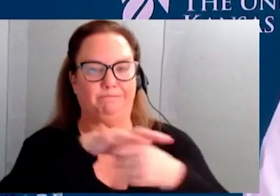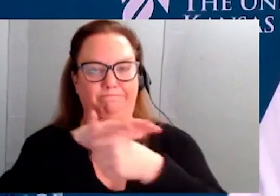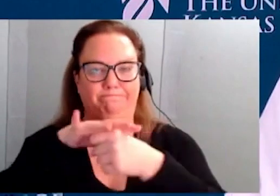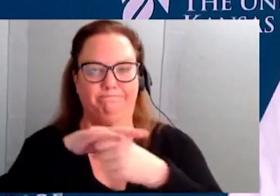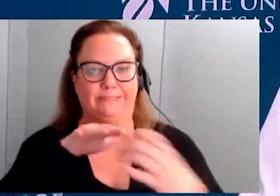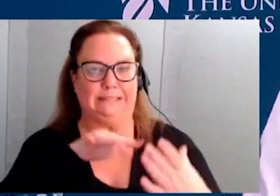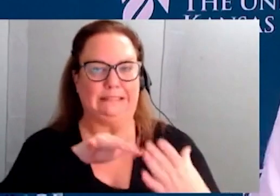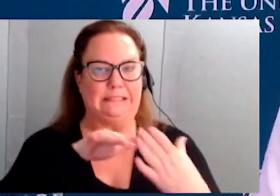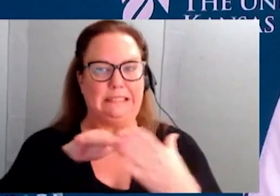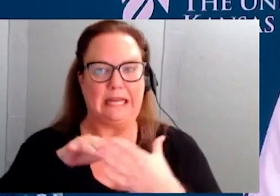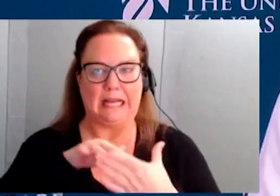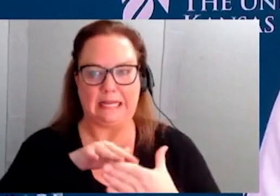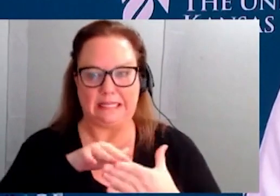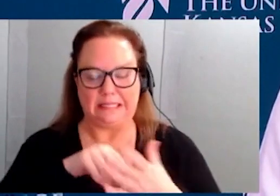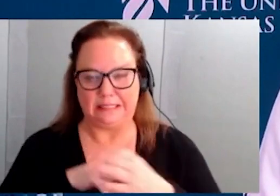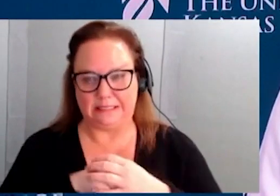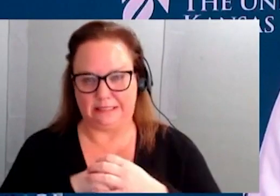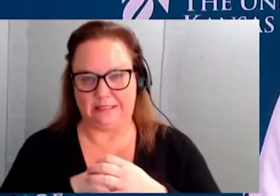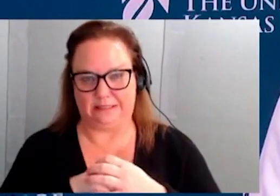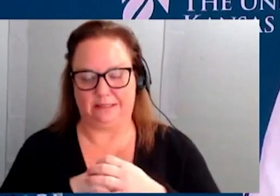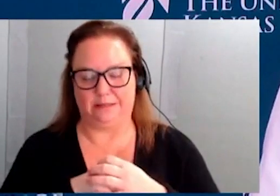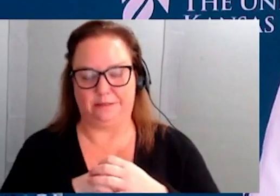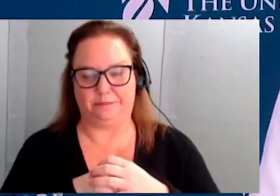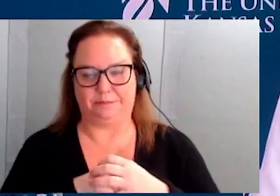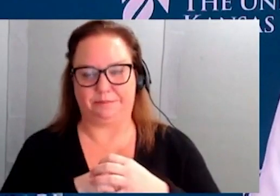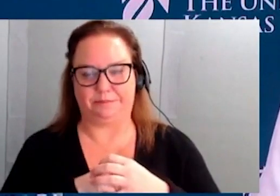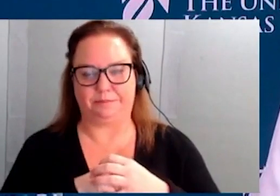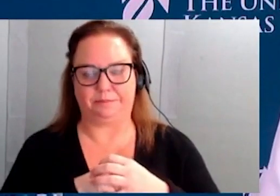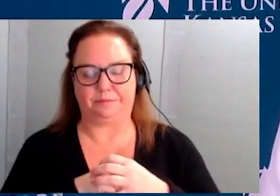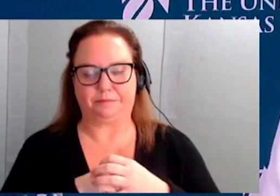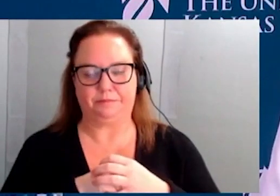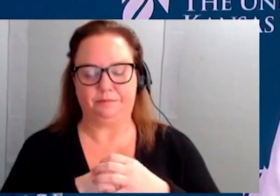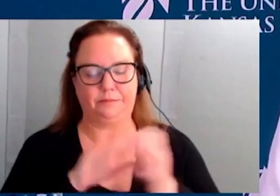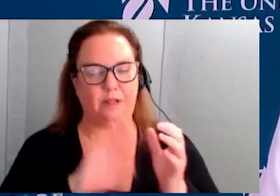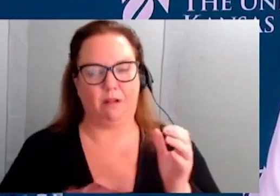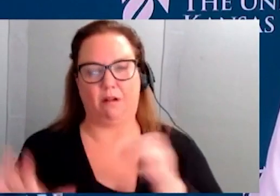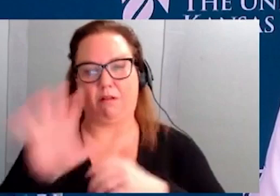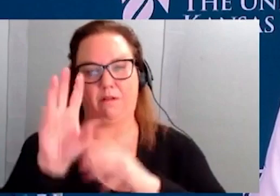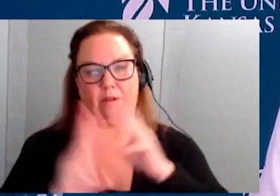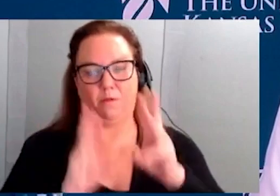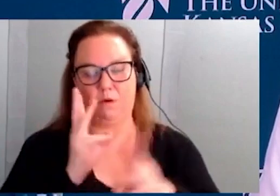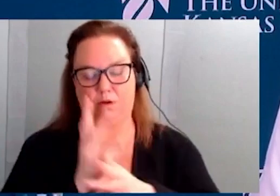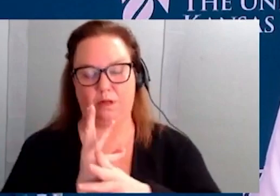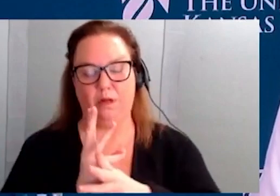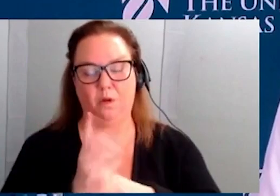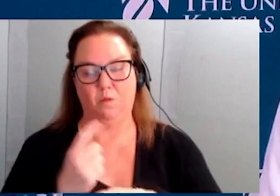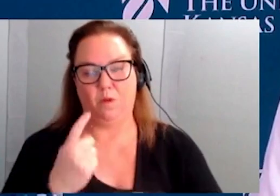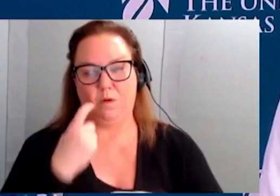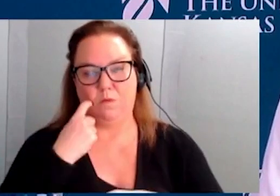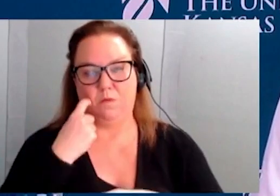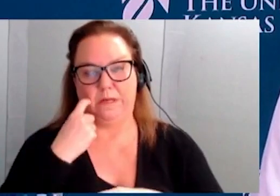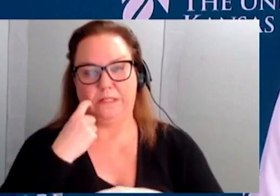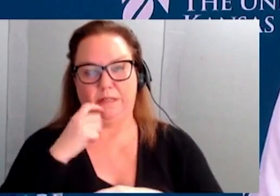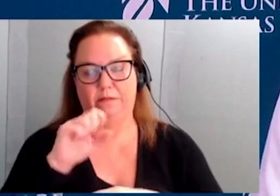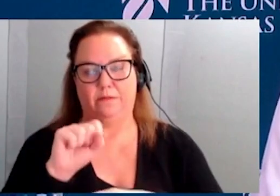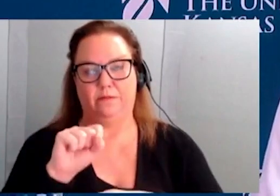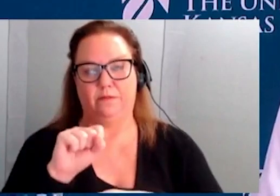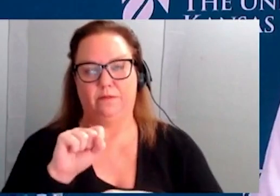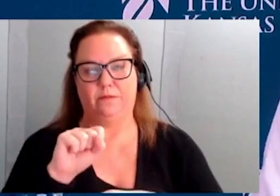been recently released around the world. One of the more recent ones was from Scotland